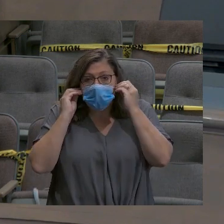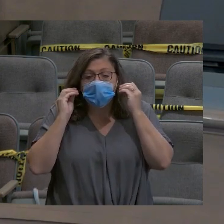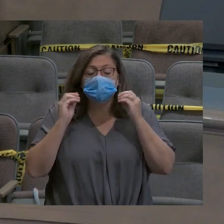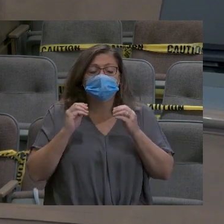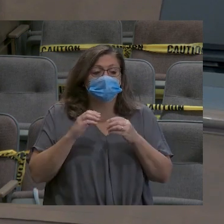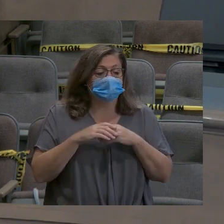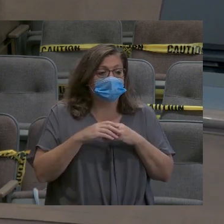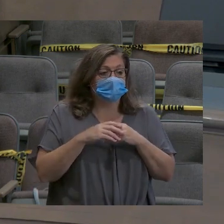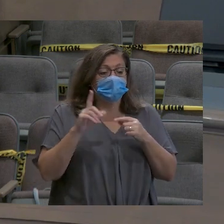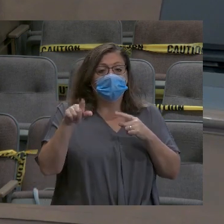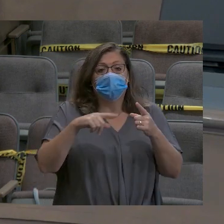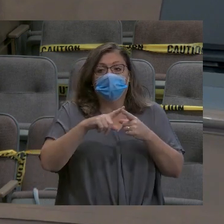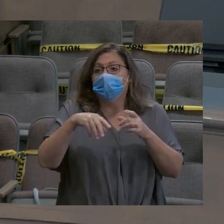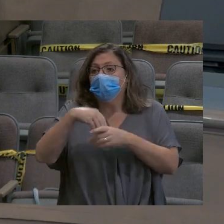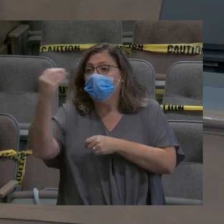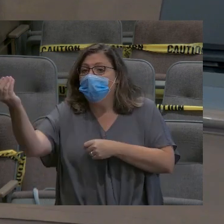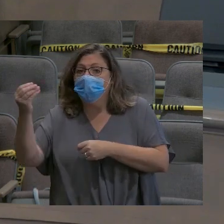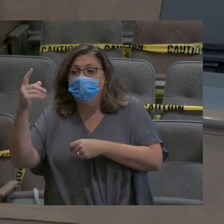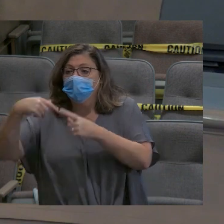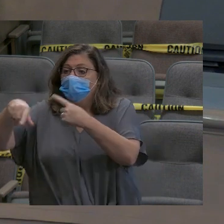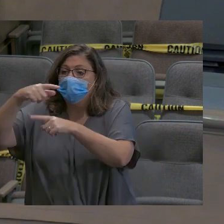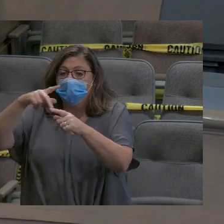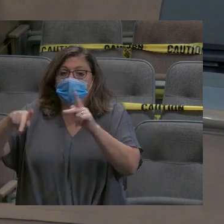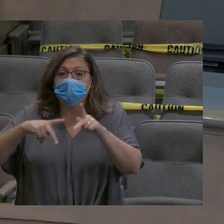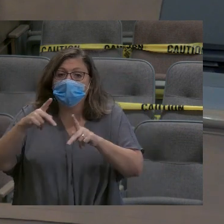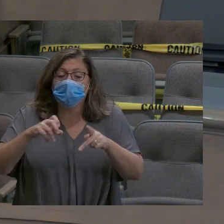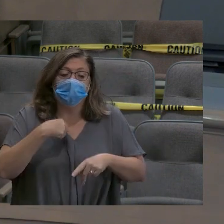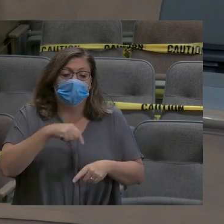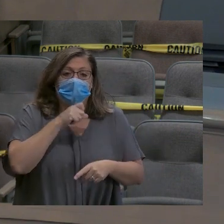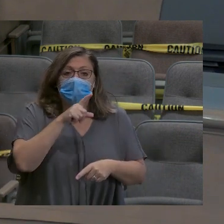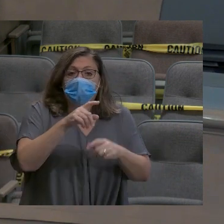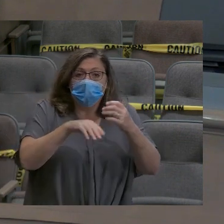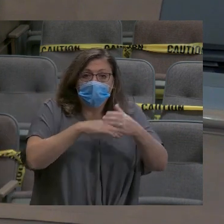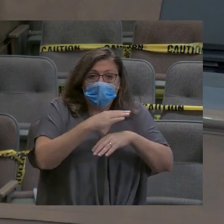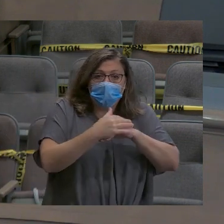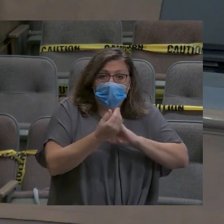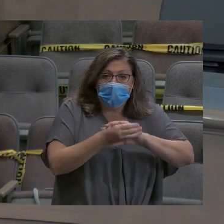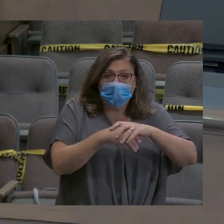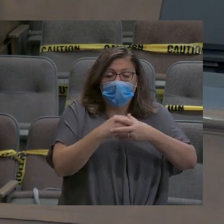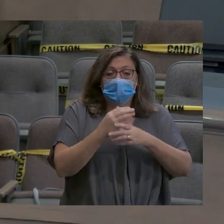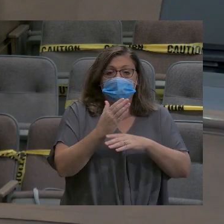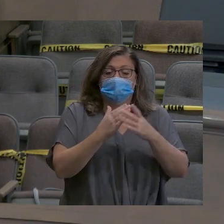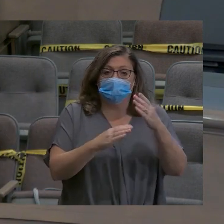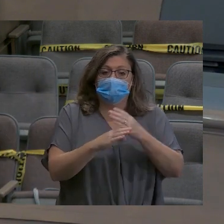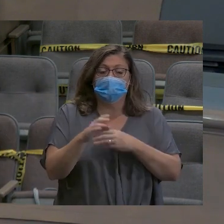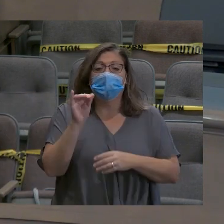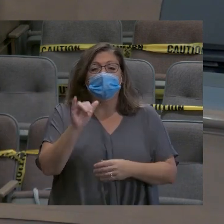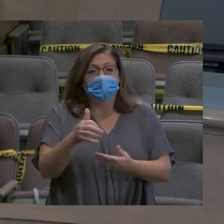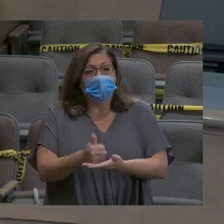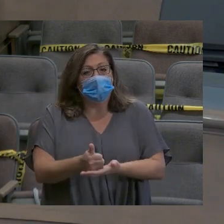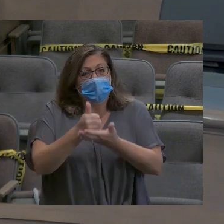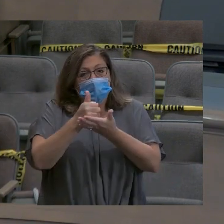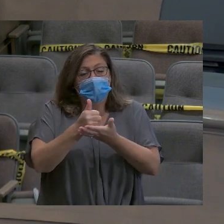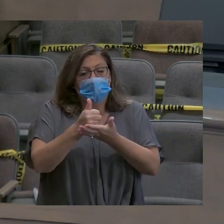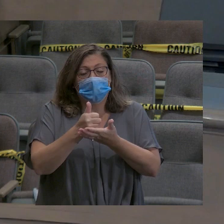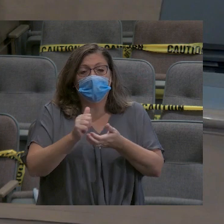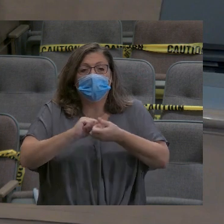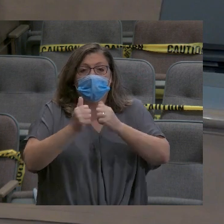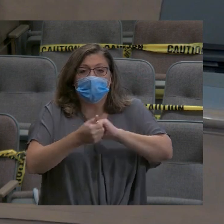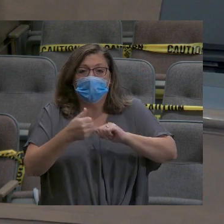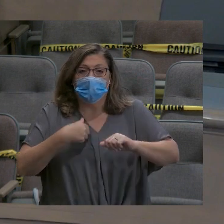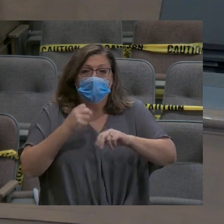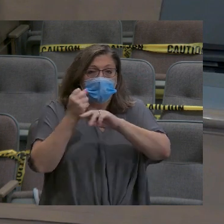masks when we go out into public. We're making sure that we wash our hands. And so that is helping in terms of how we combat the